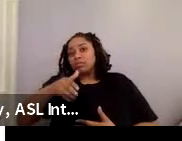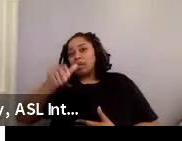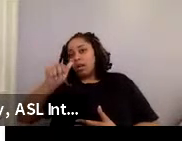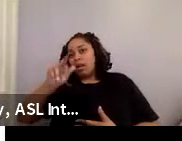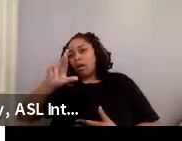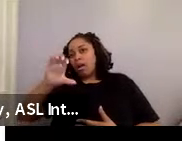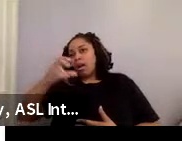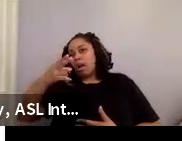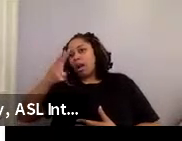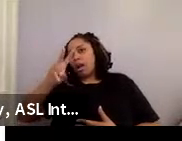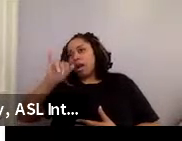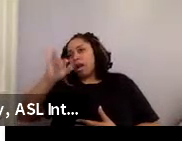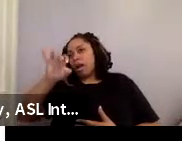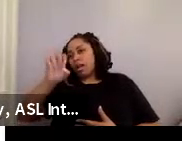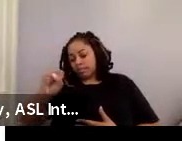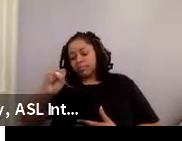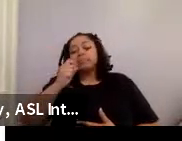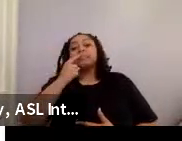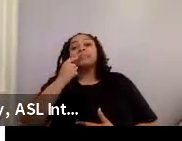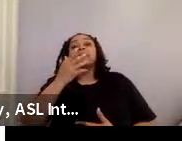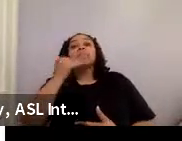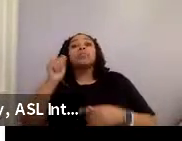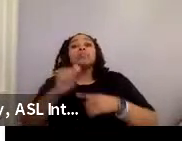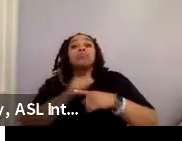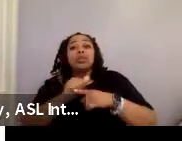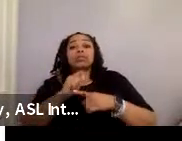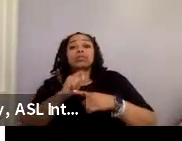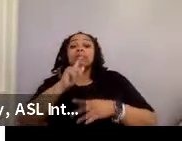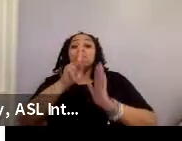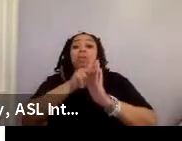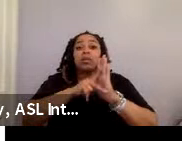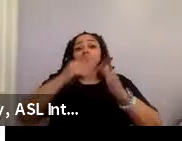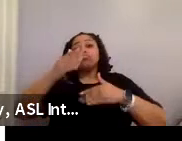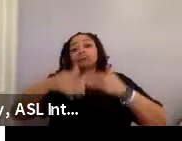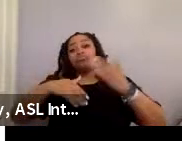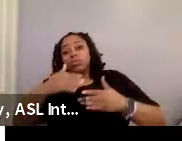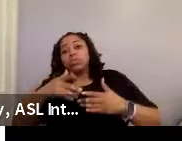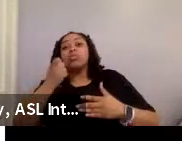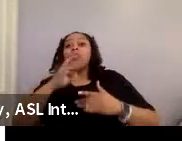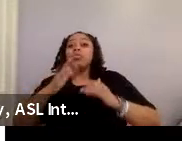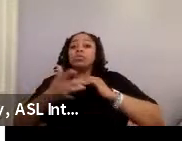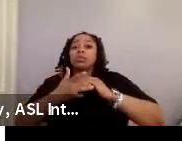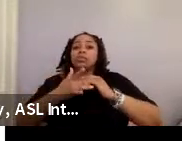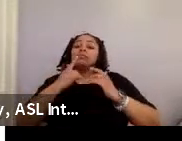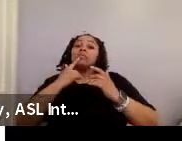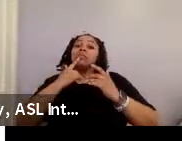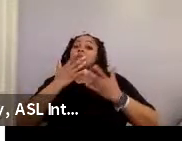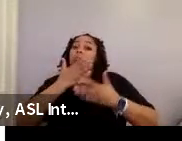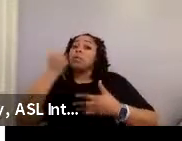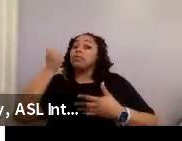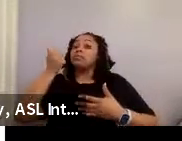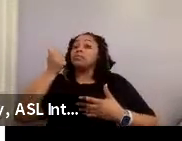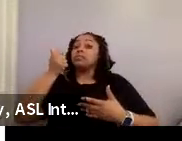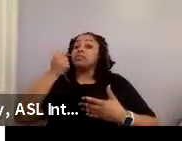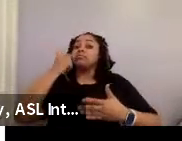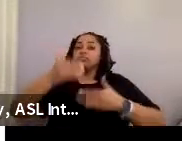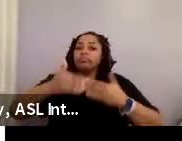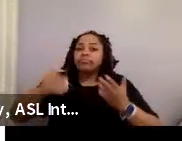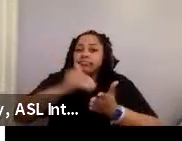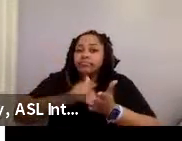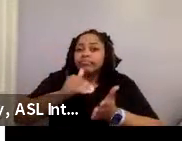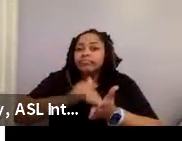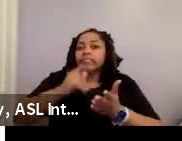www.adaconferences.org/CIOC/archives. A best practice is a policy, process, procedure, or technique proven effective over time and repeatable by